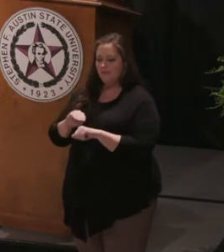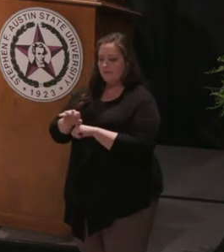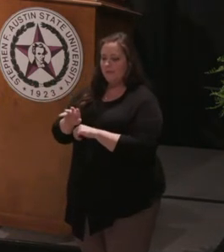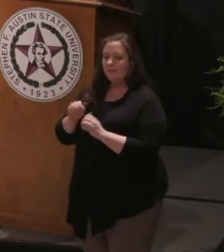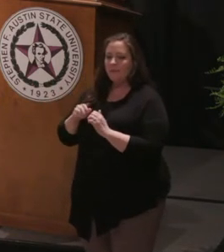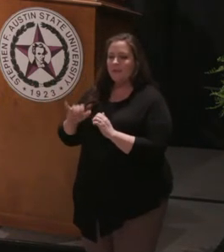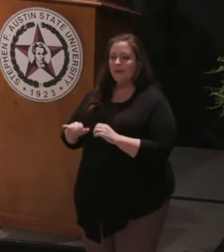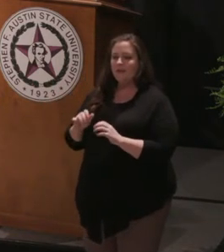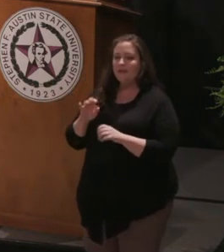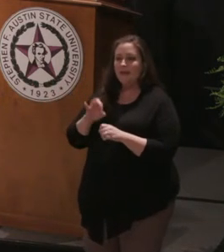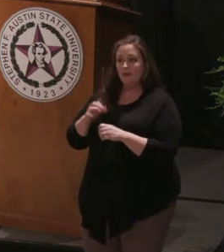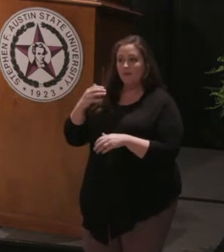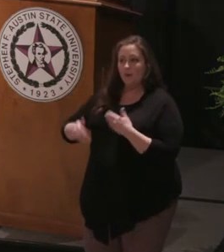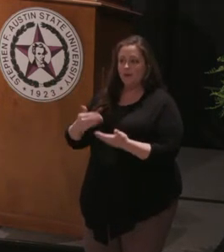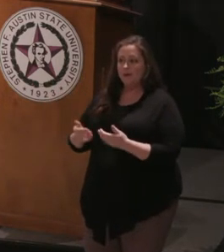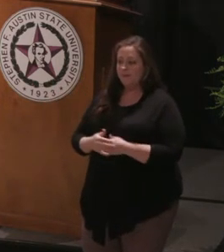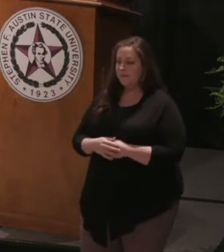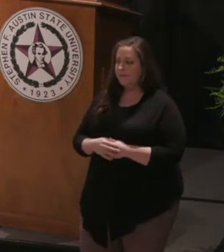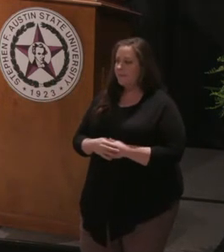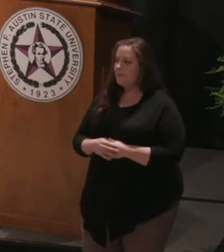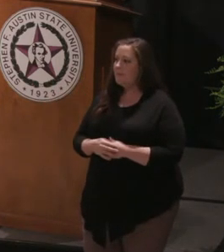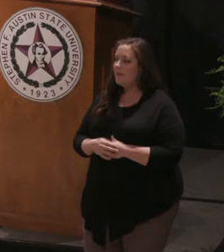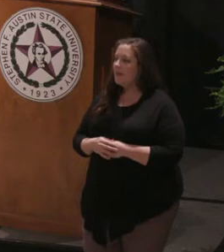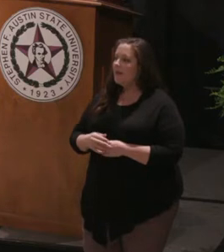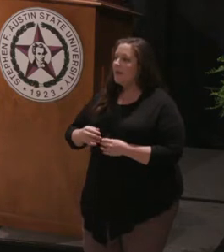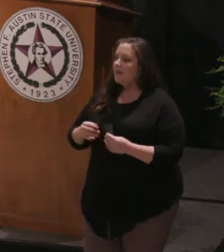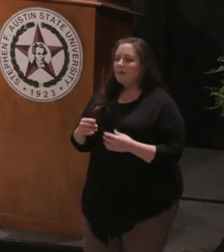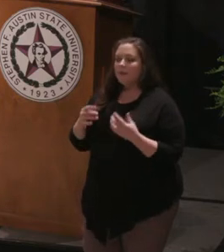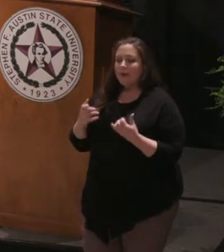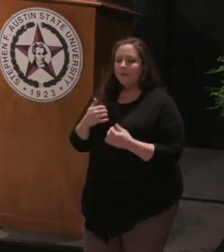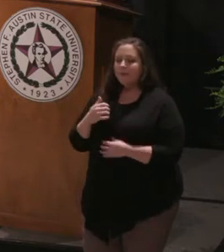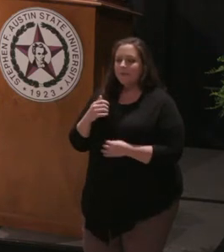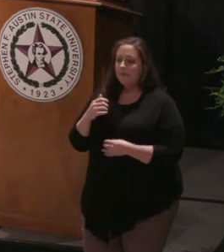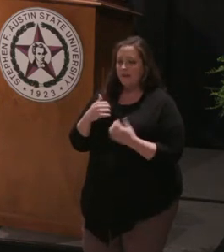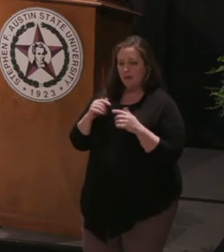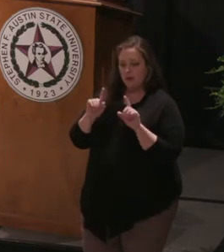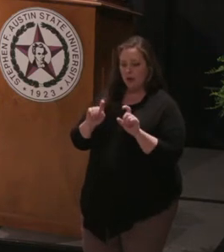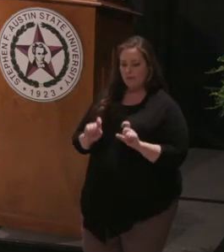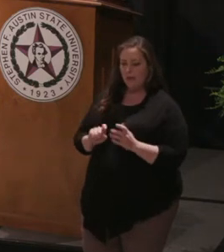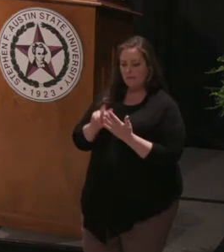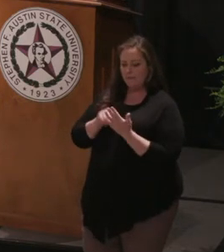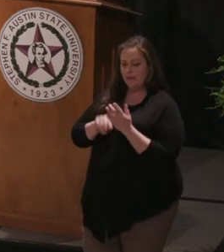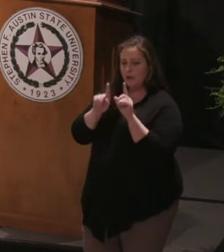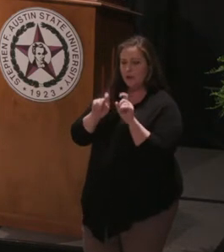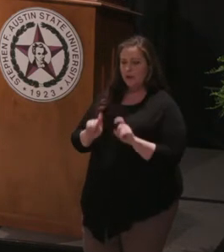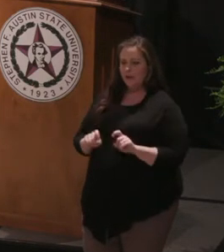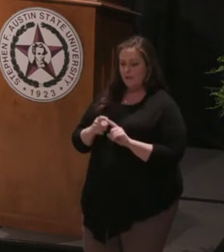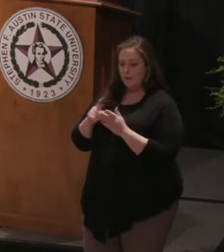the election process. I'm looking at a survey from the Pew Research